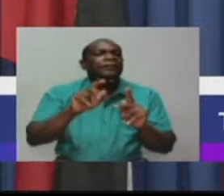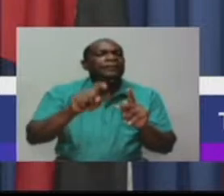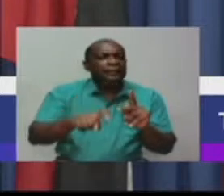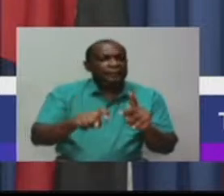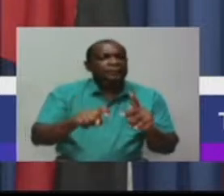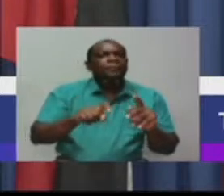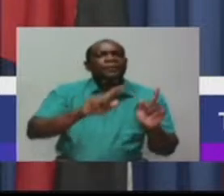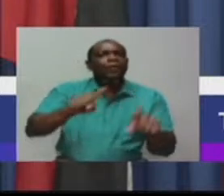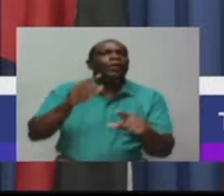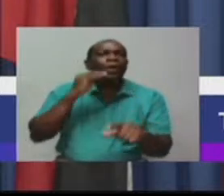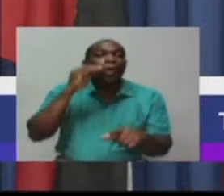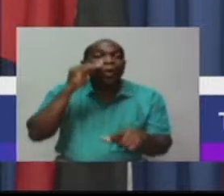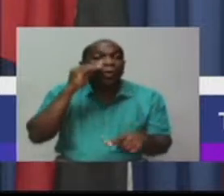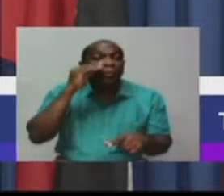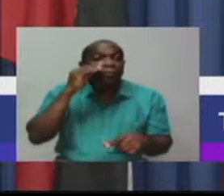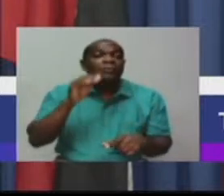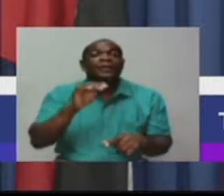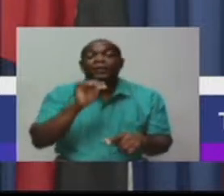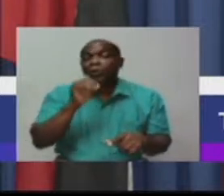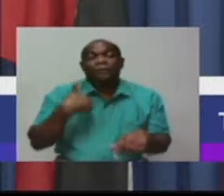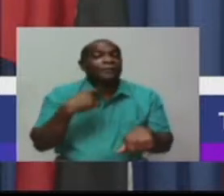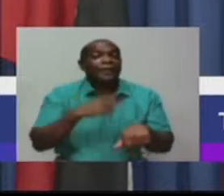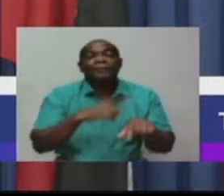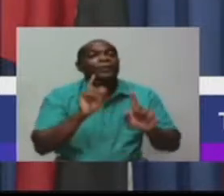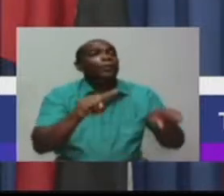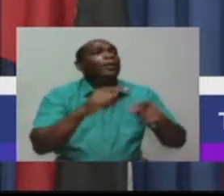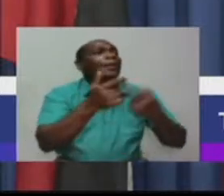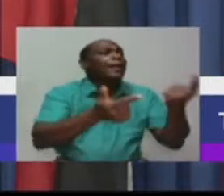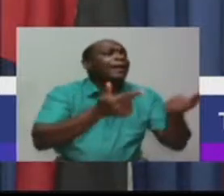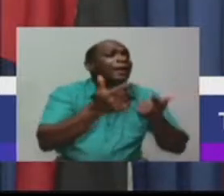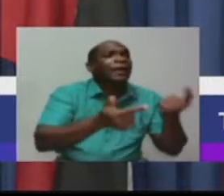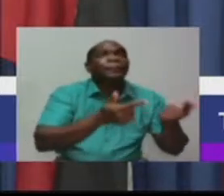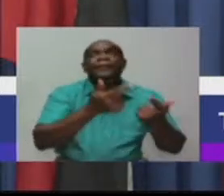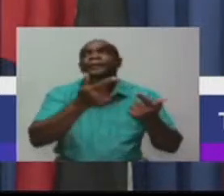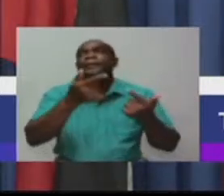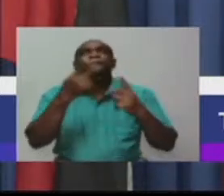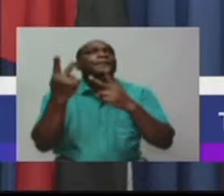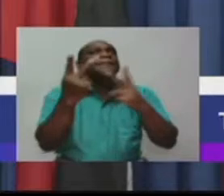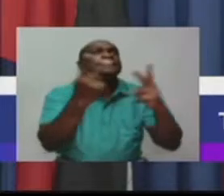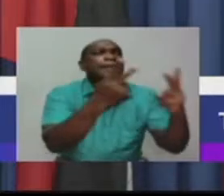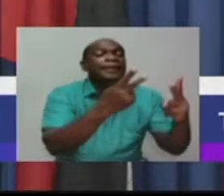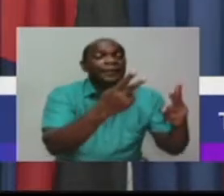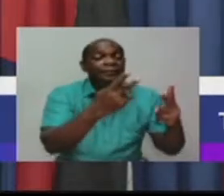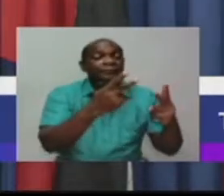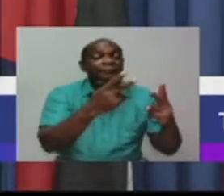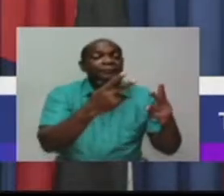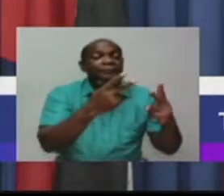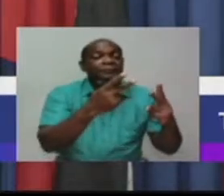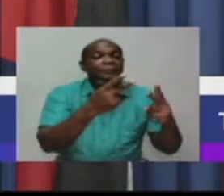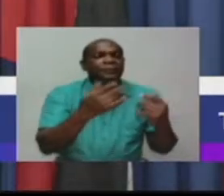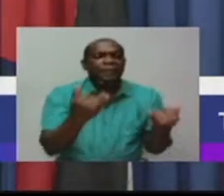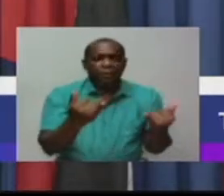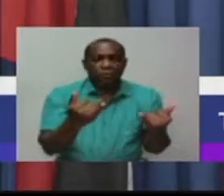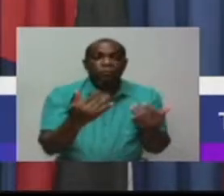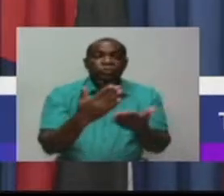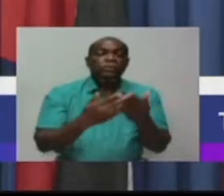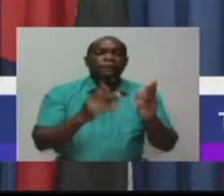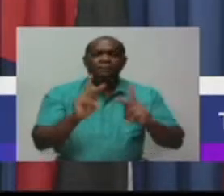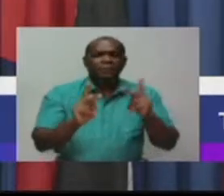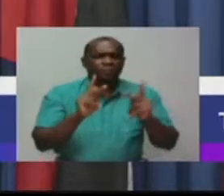after sunset. Now, some people are interpreting this in the worst possible